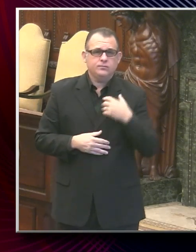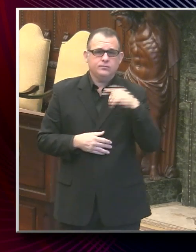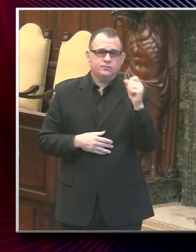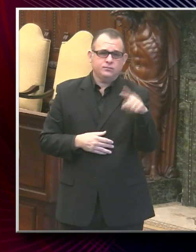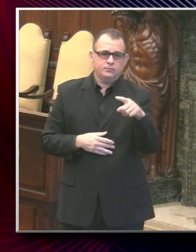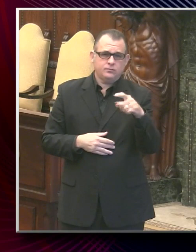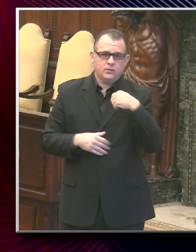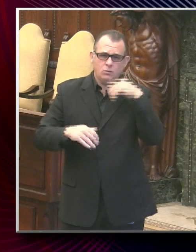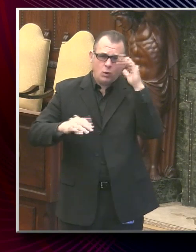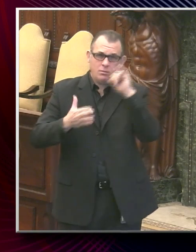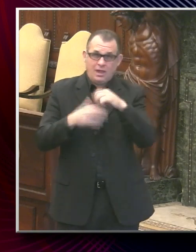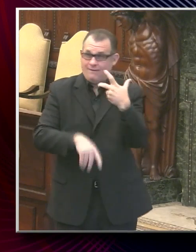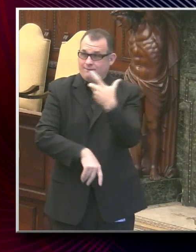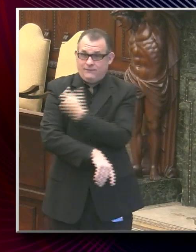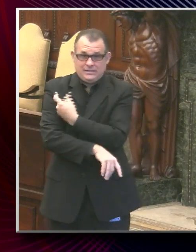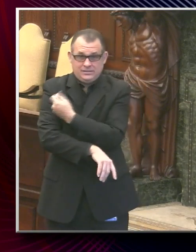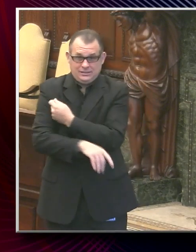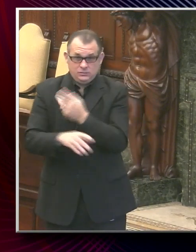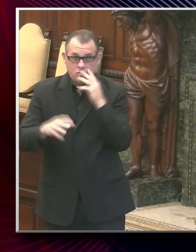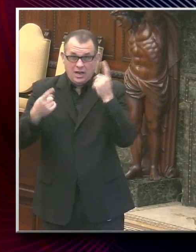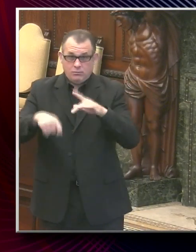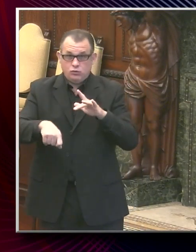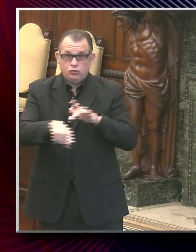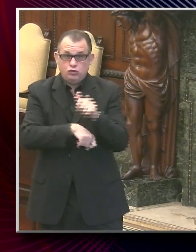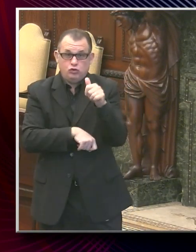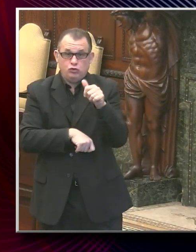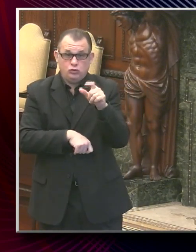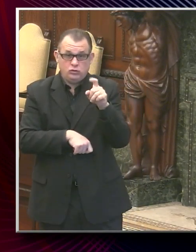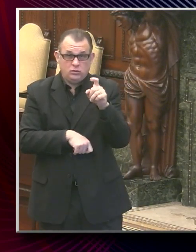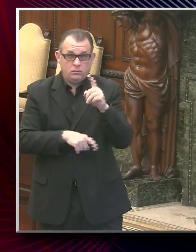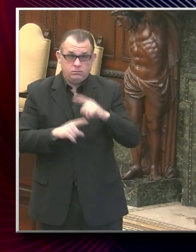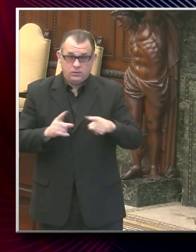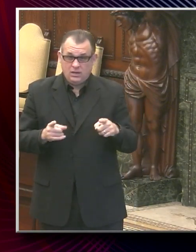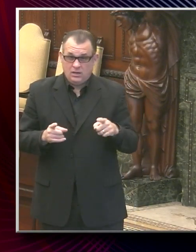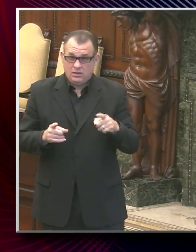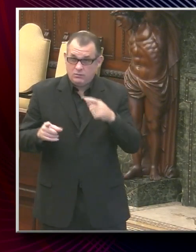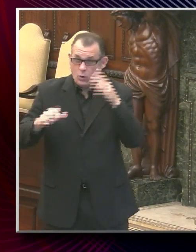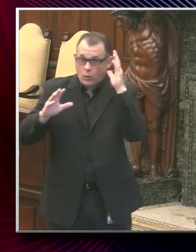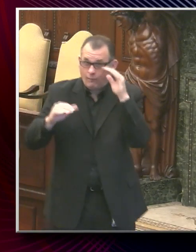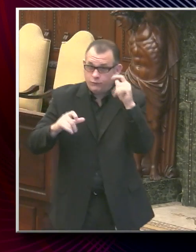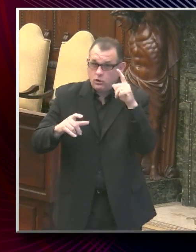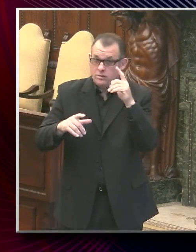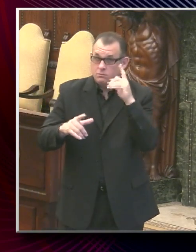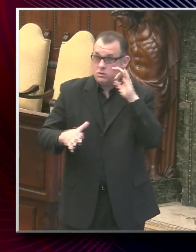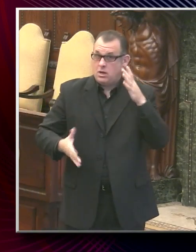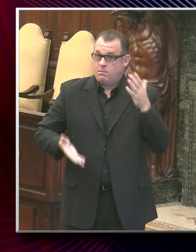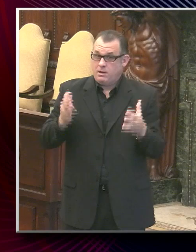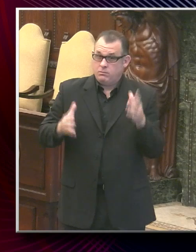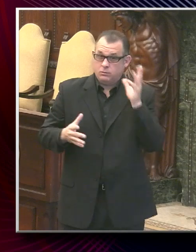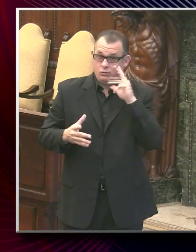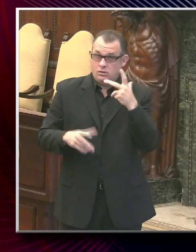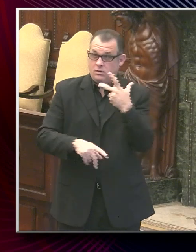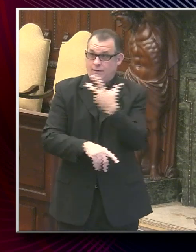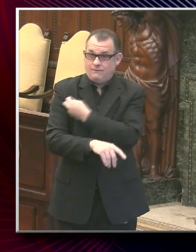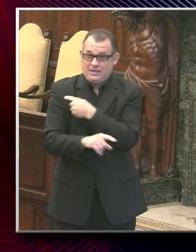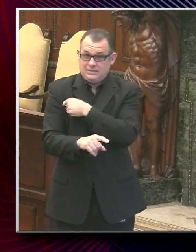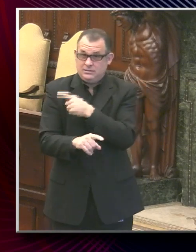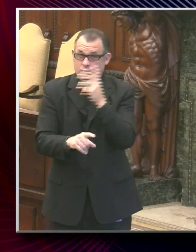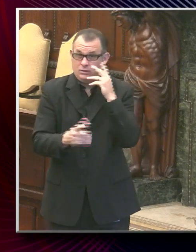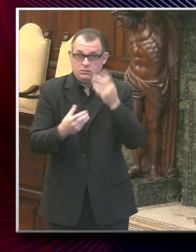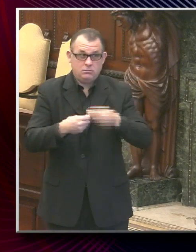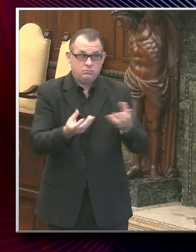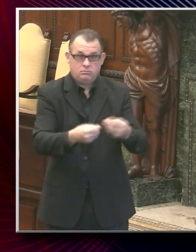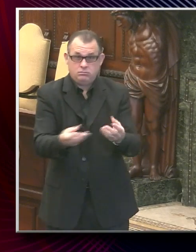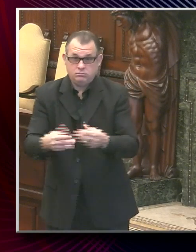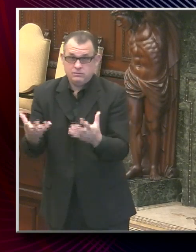could be deployed or early in the year, and I know you said it would take time to do that. Are you still hopeful that it's possible that a vaccine would be rolled out beginning